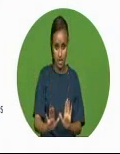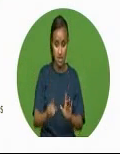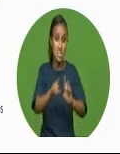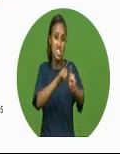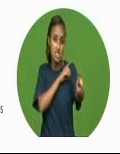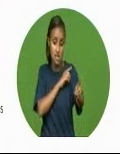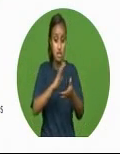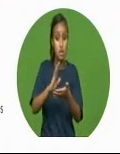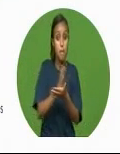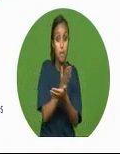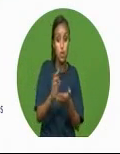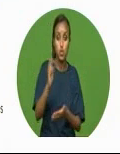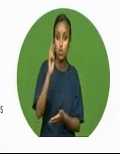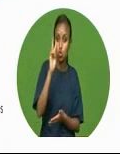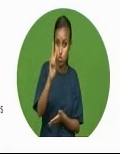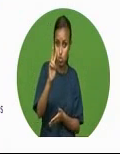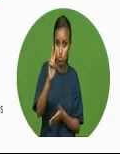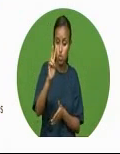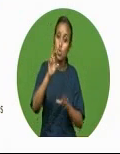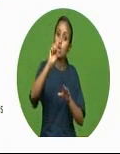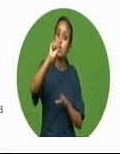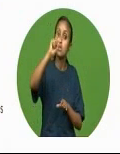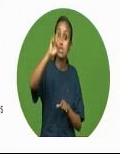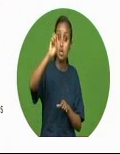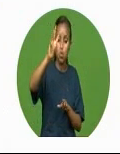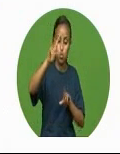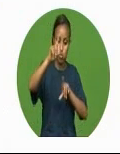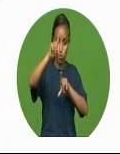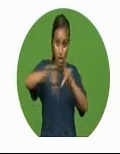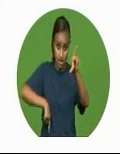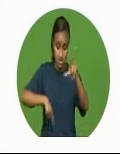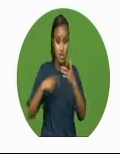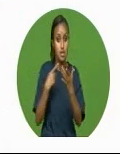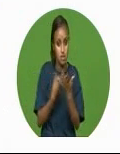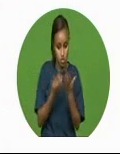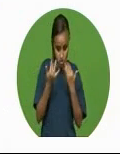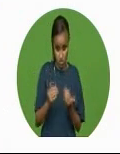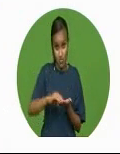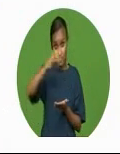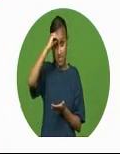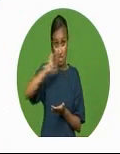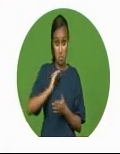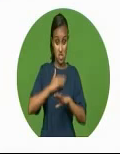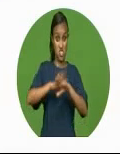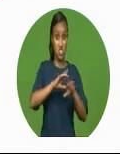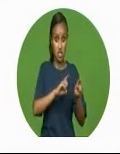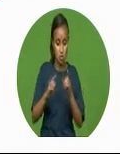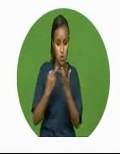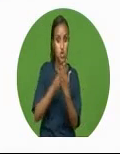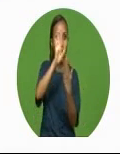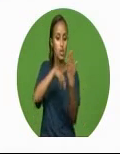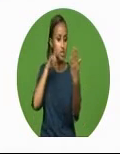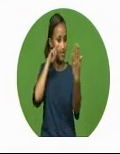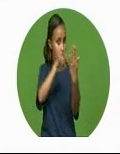plane, the distance between two skew lines. In the case of our today's